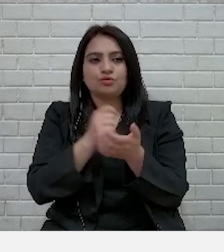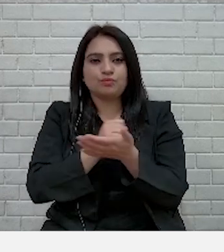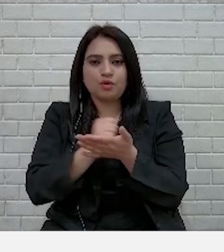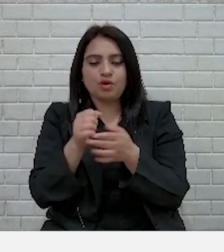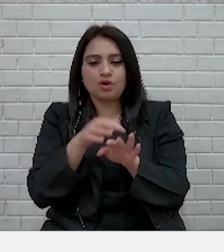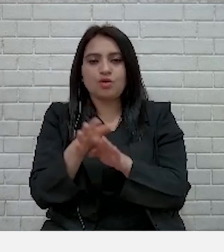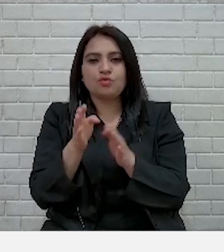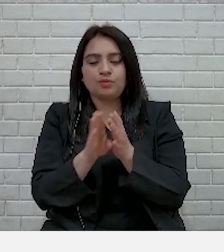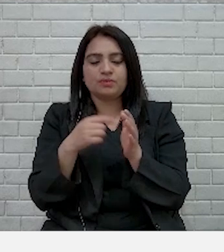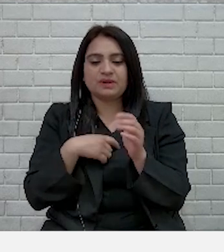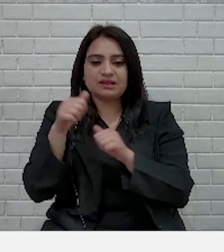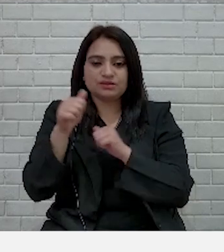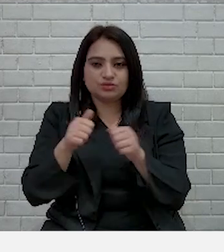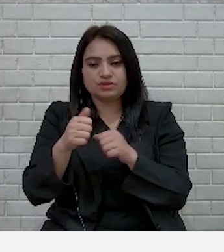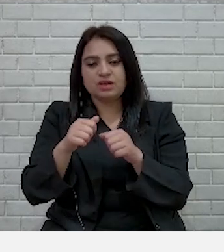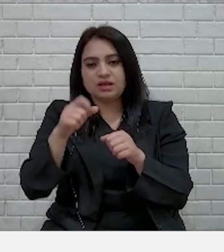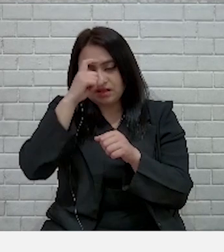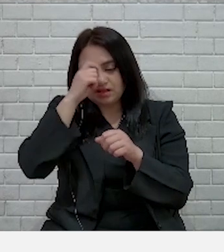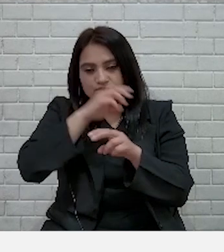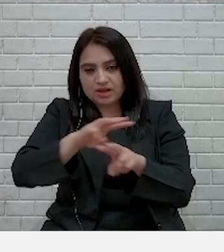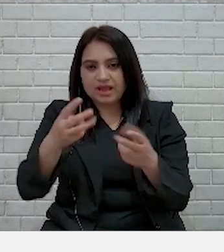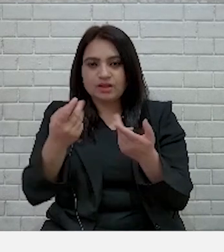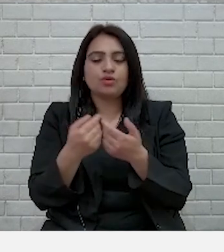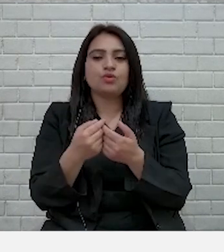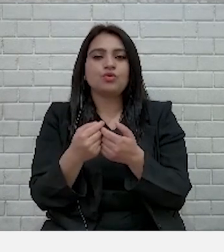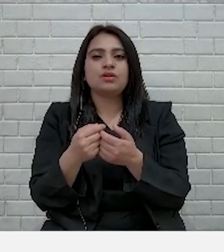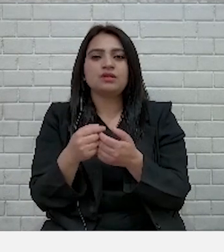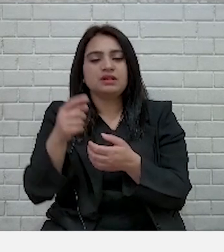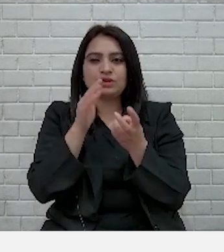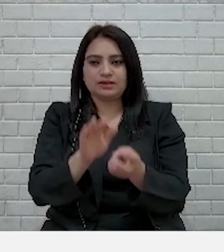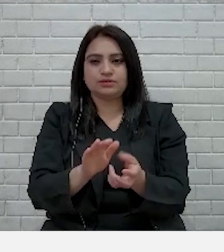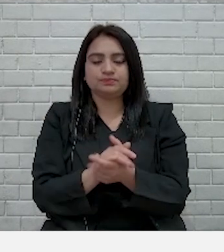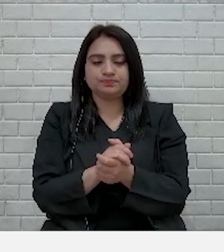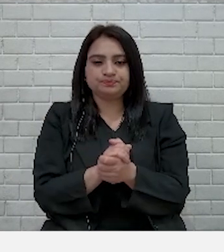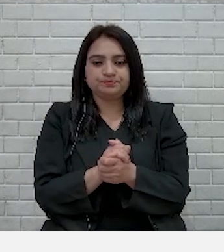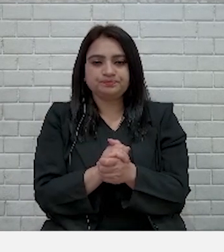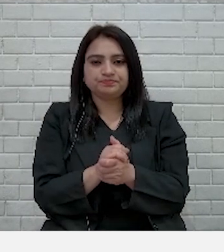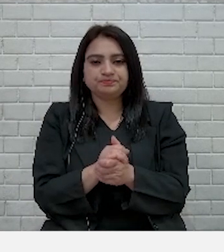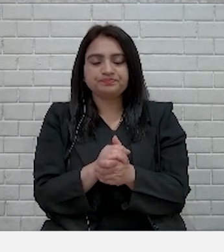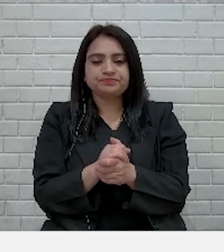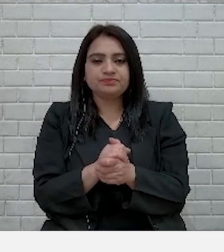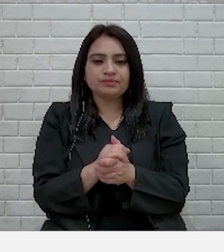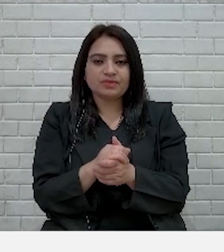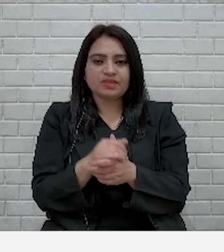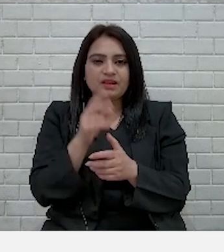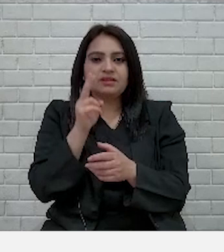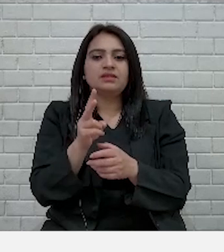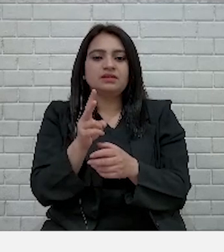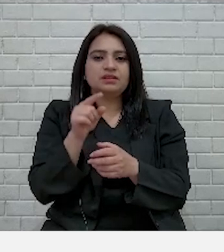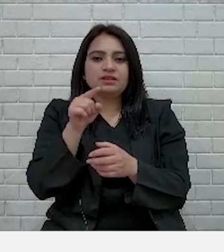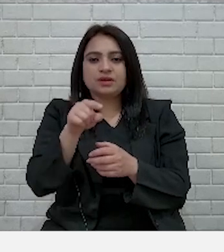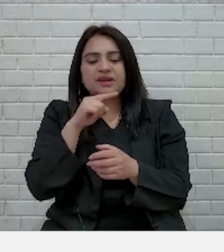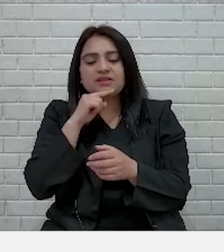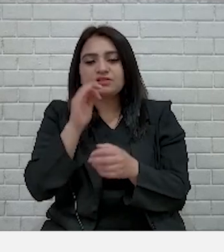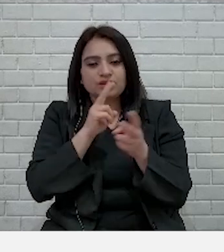the Tarai region and put forward in the world to experience. As Mother Teresa famously said, I can do things you cannot, you can do things I